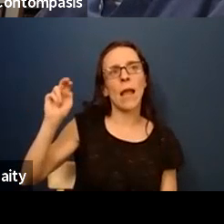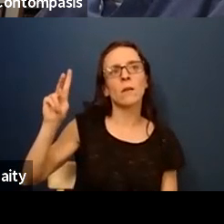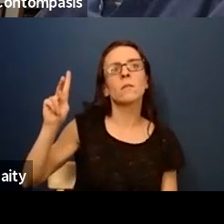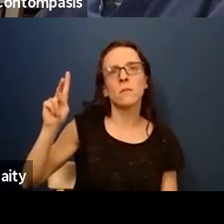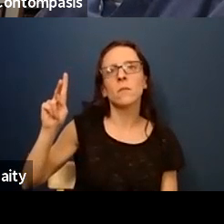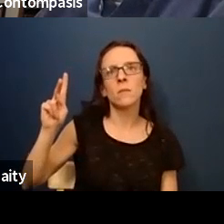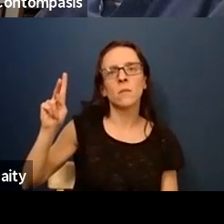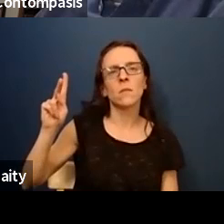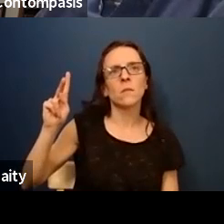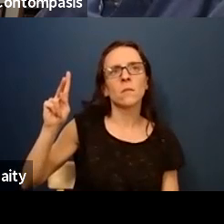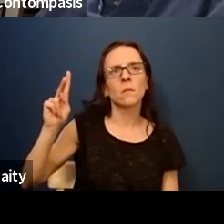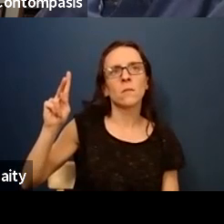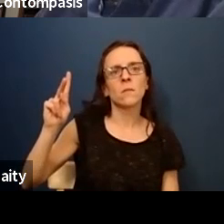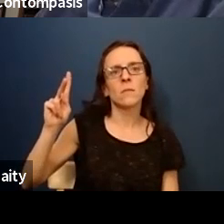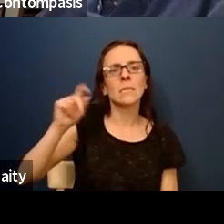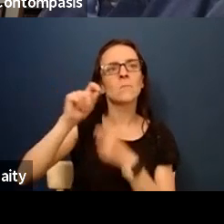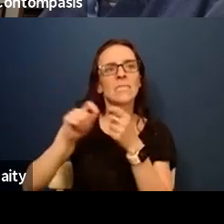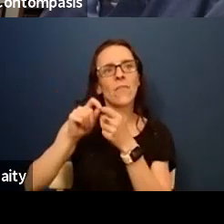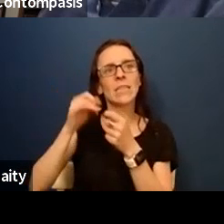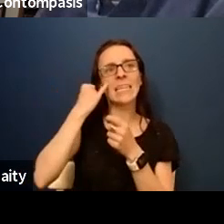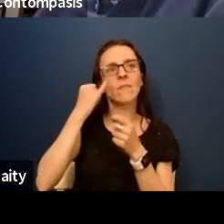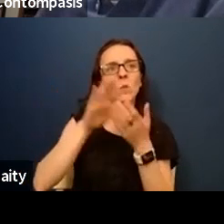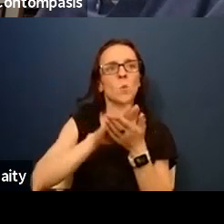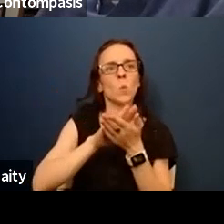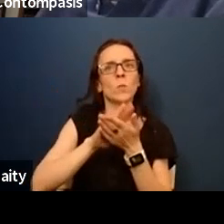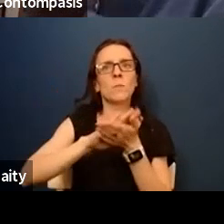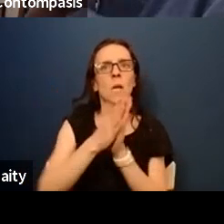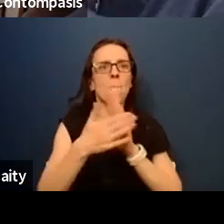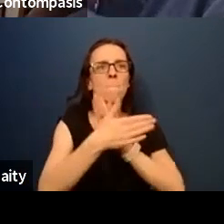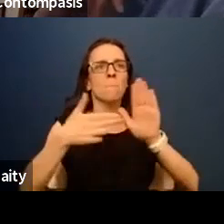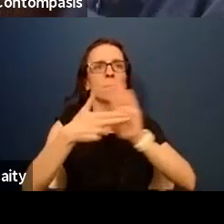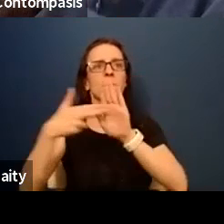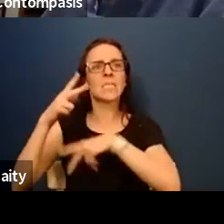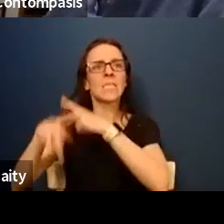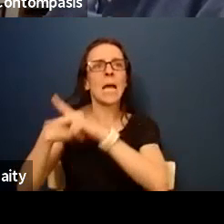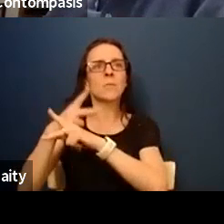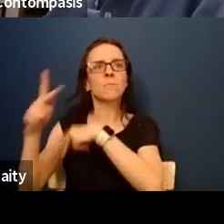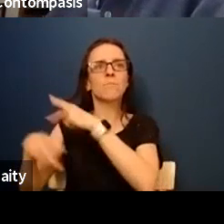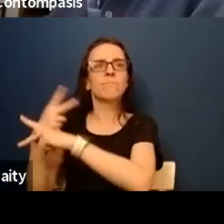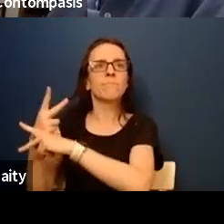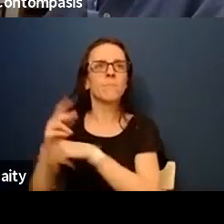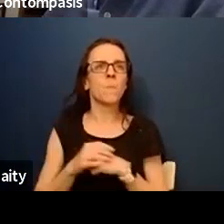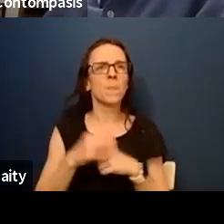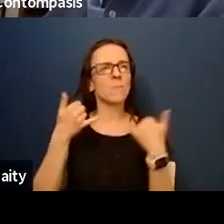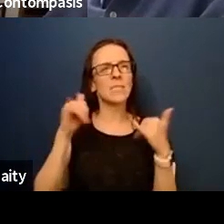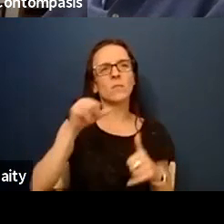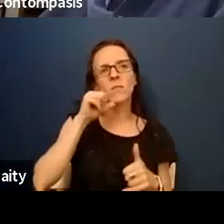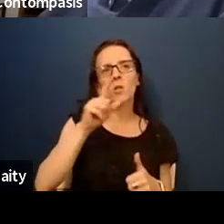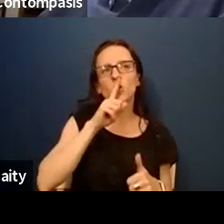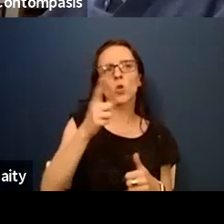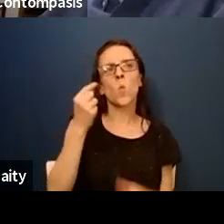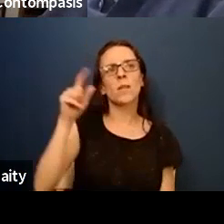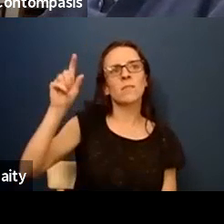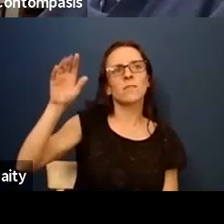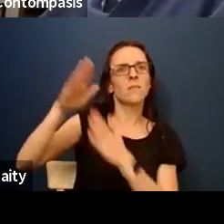especially if the schools were typed. So I'm still not sure what top X percent